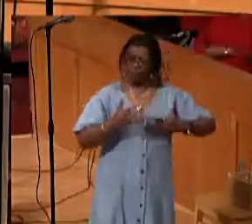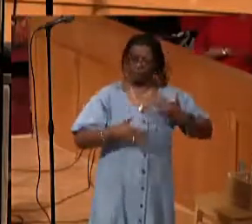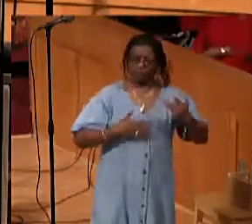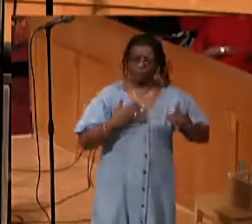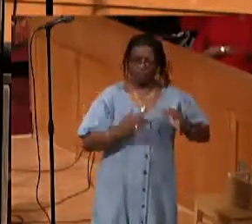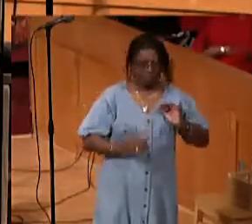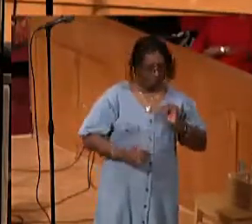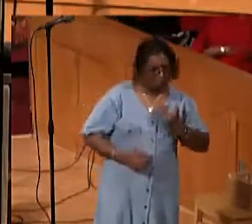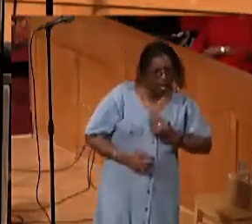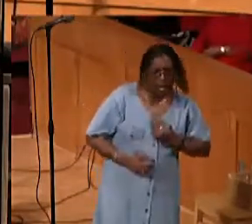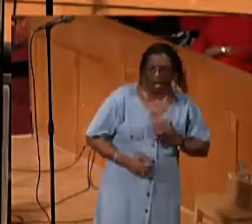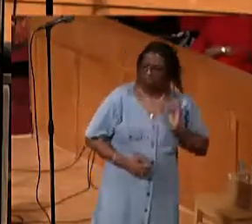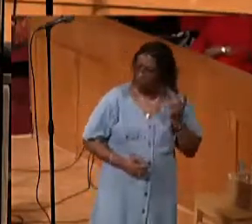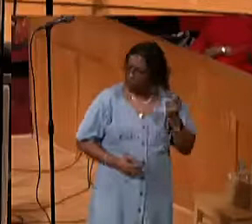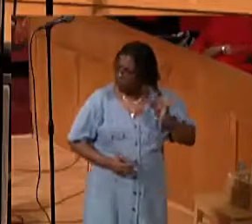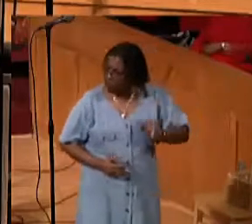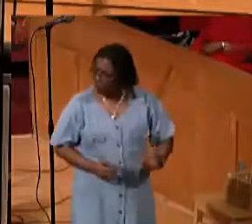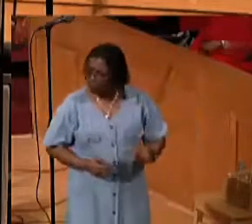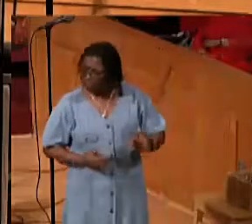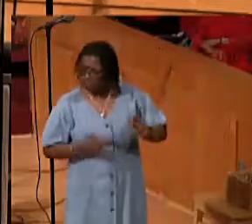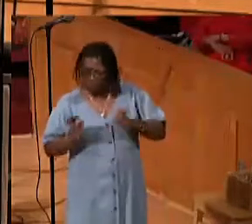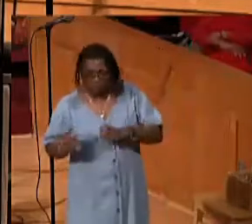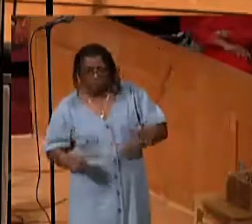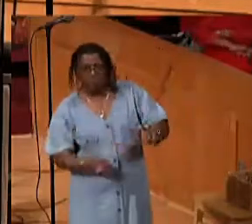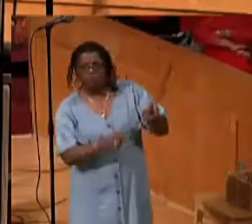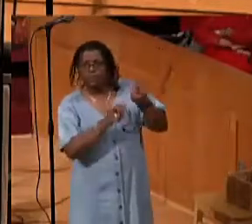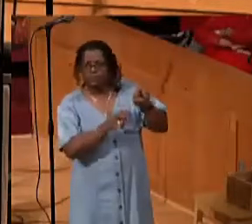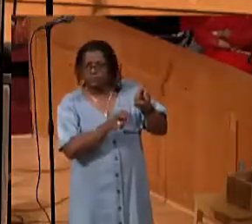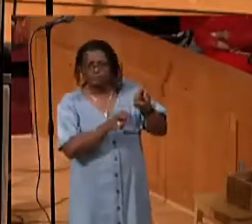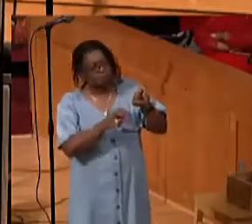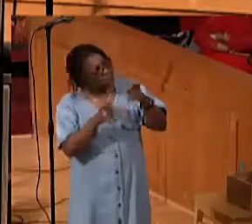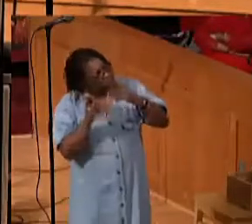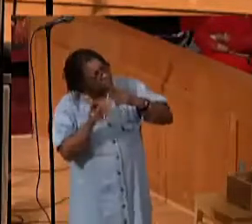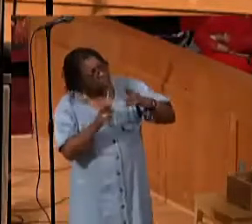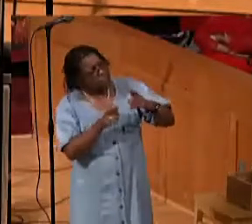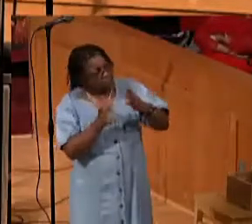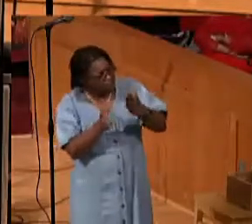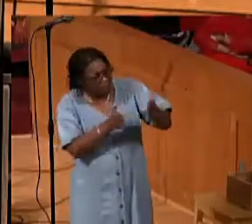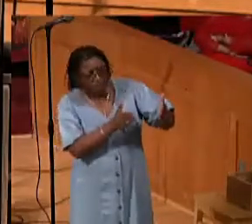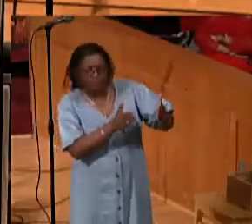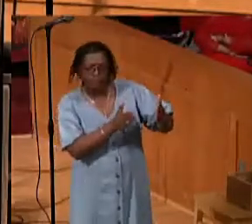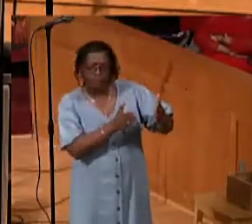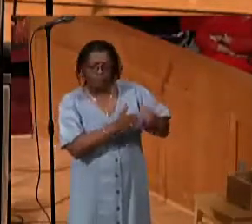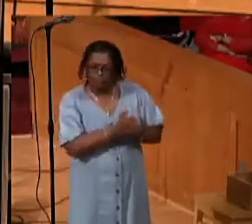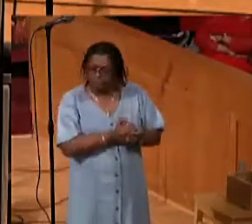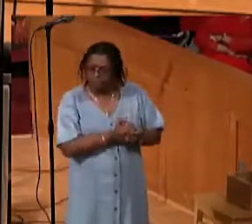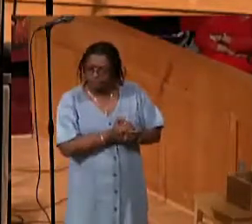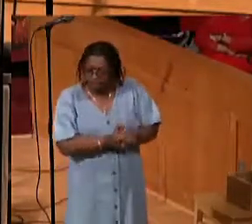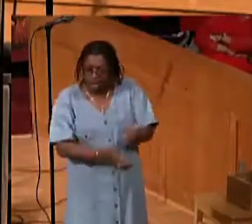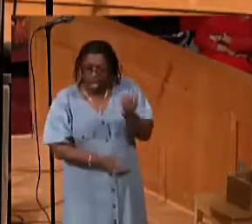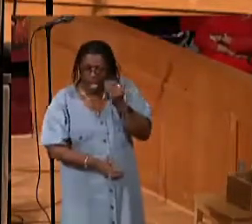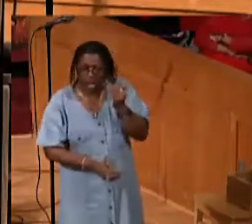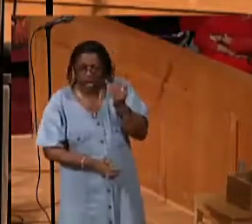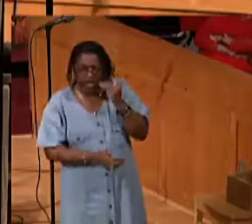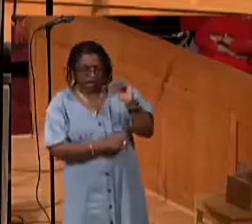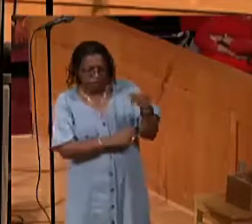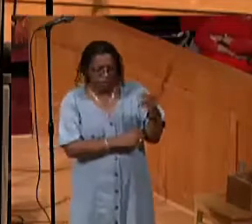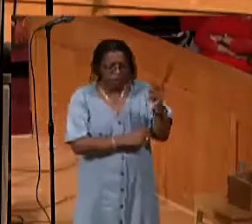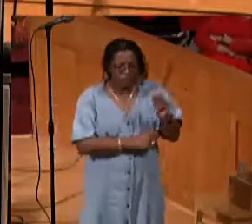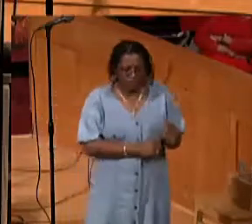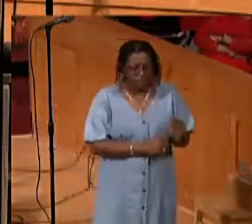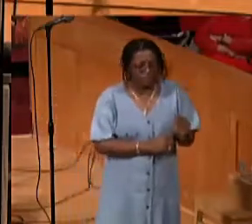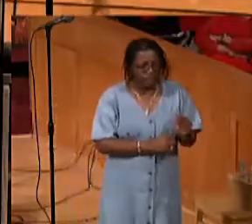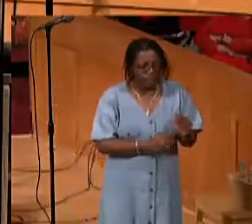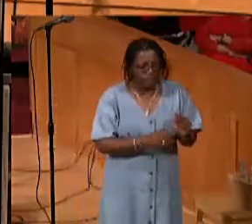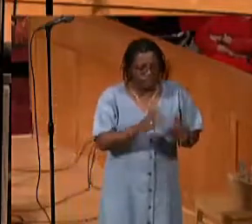own transformation. Somebody say, amen. It's about getting ready. Somebody here ought to say, I know January is coming,